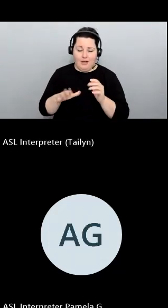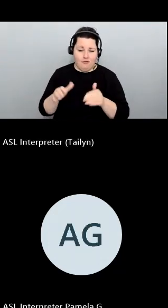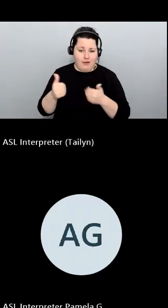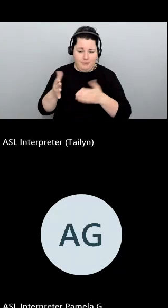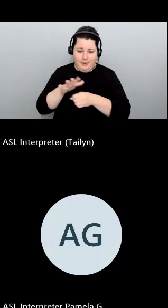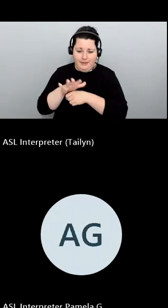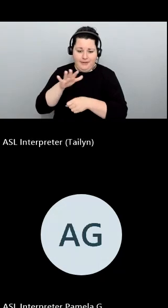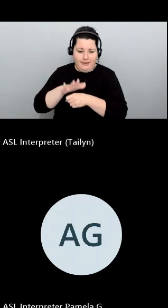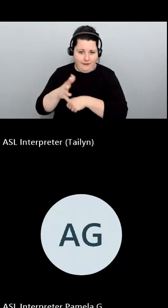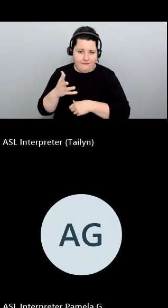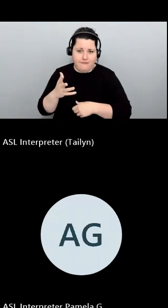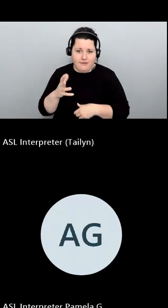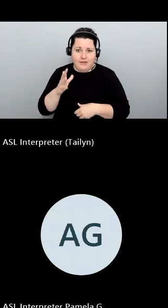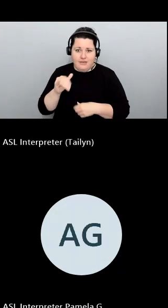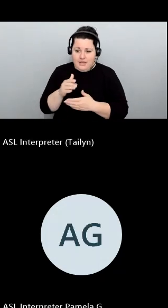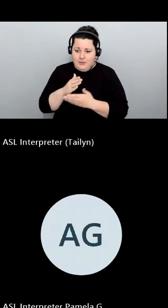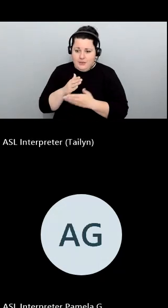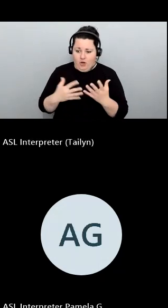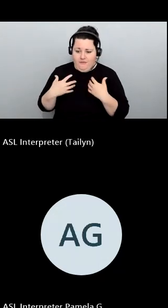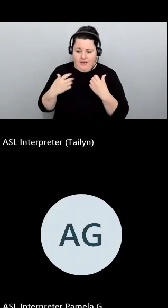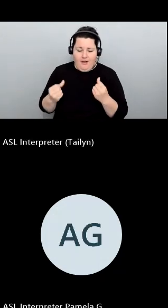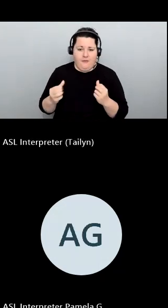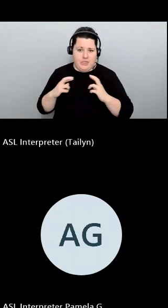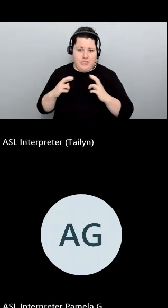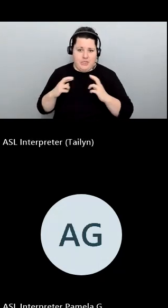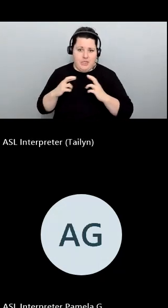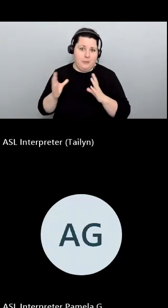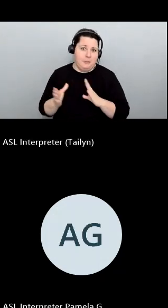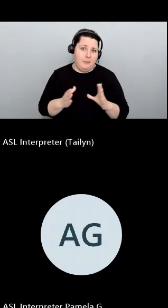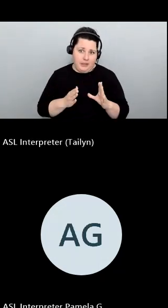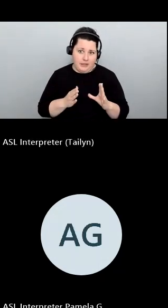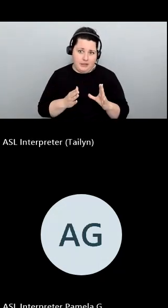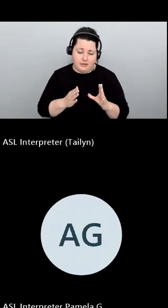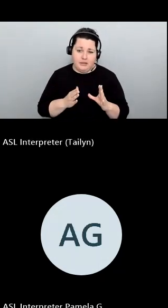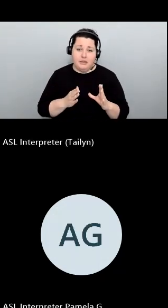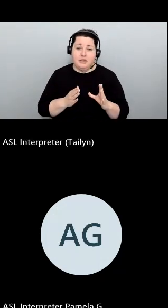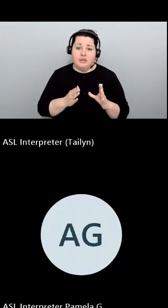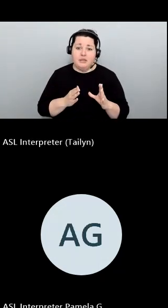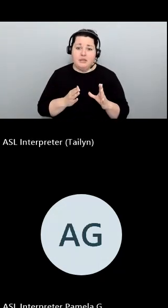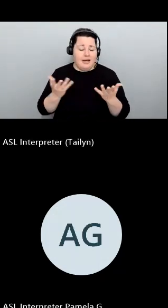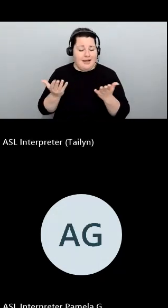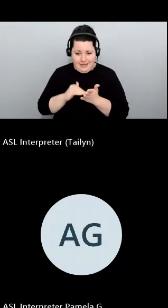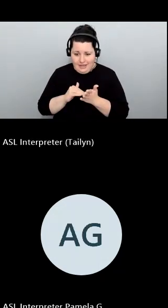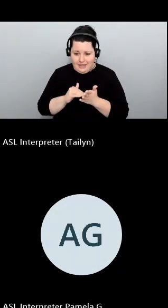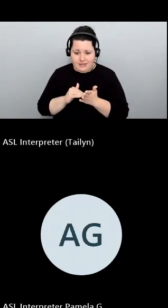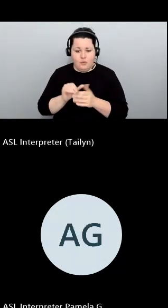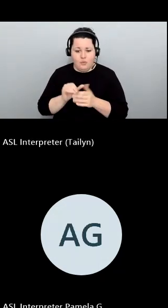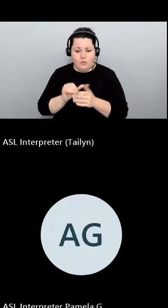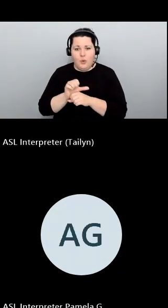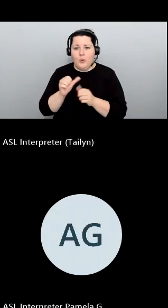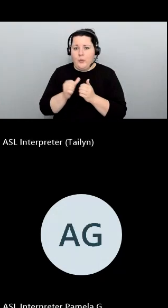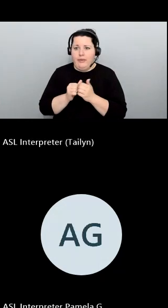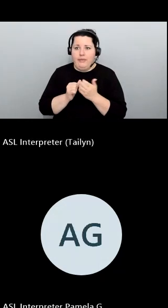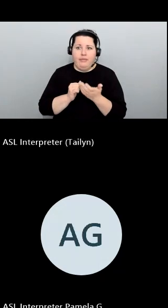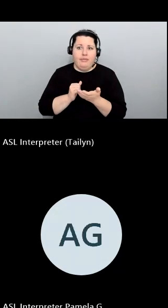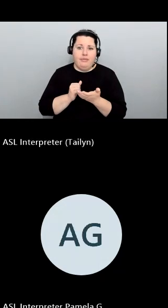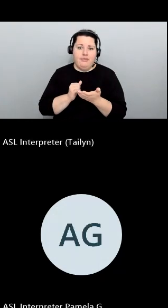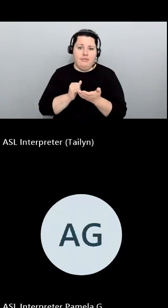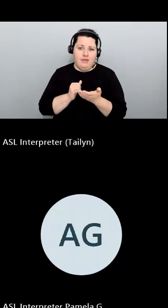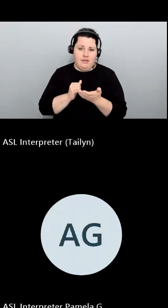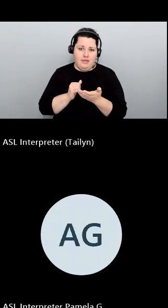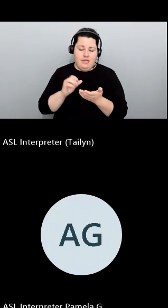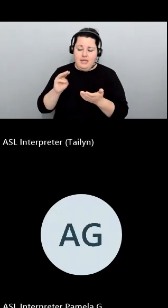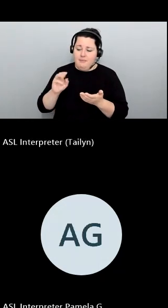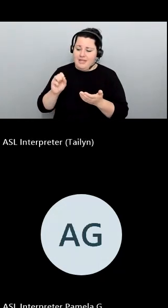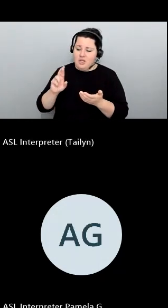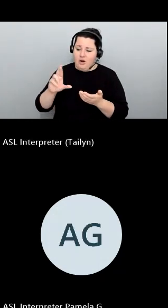enough. It's really part of a healthy retirement plan. And again, you can work with a